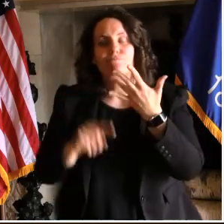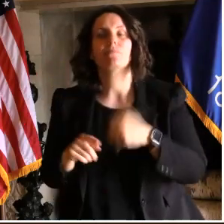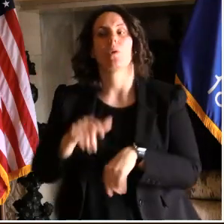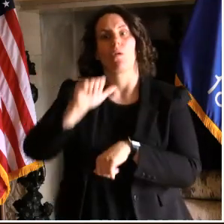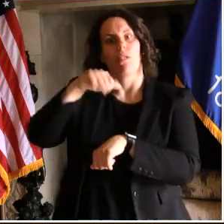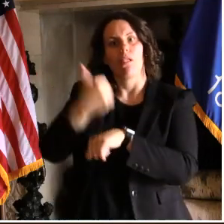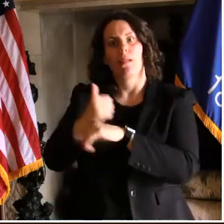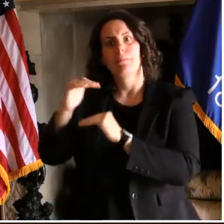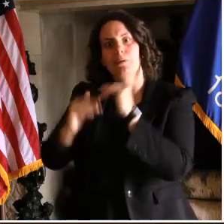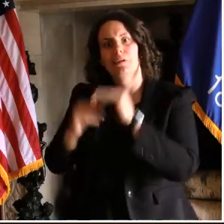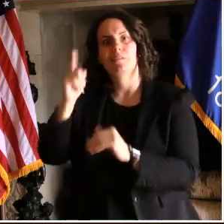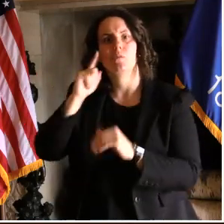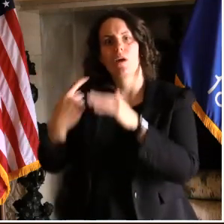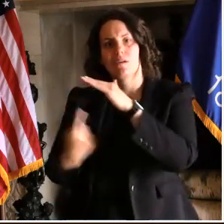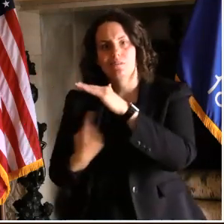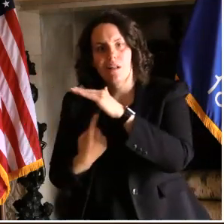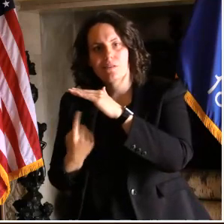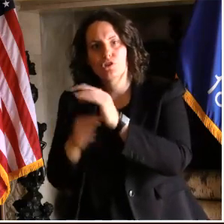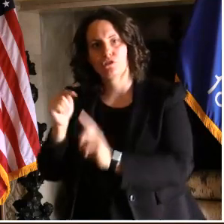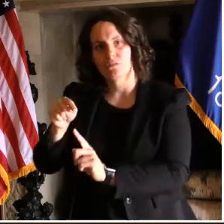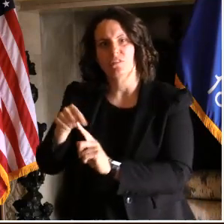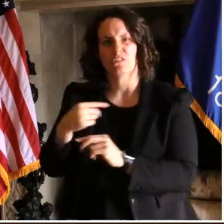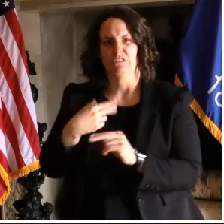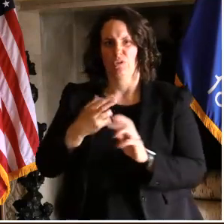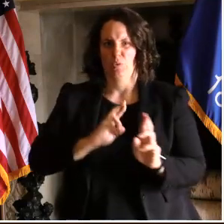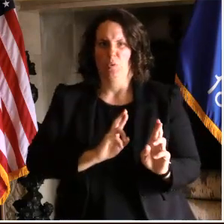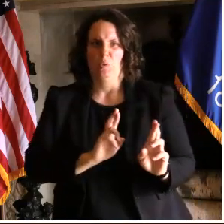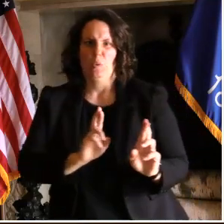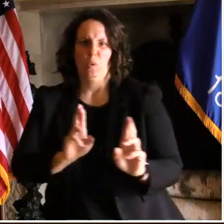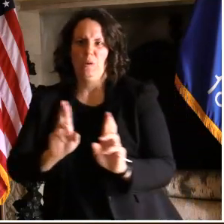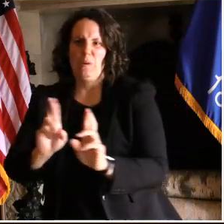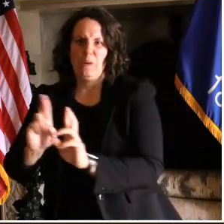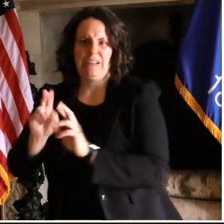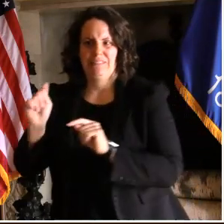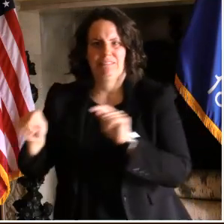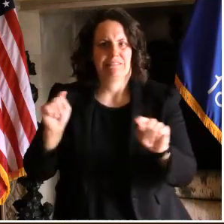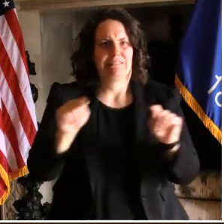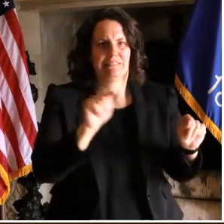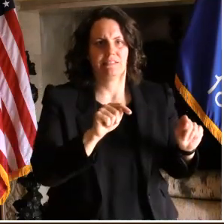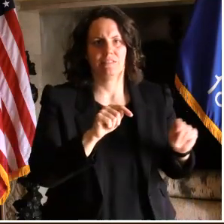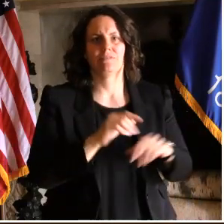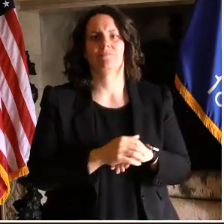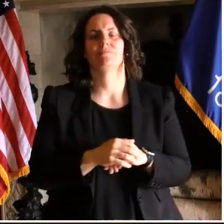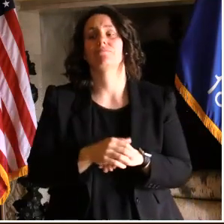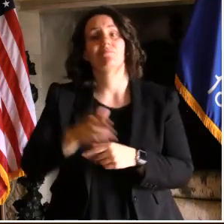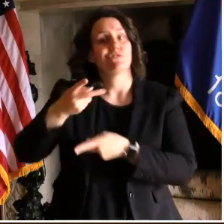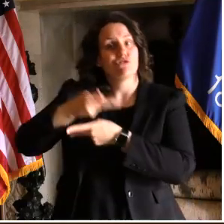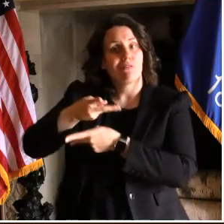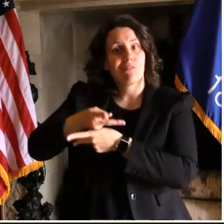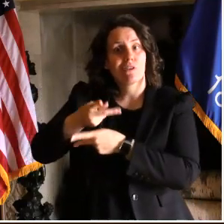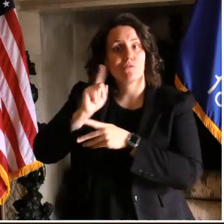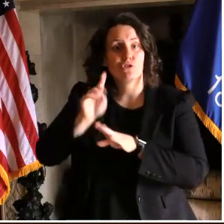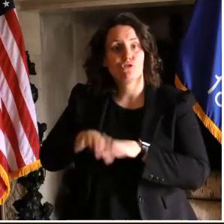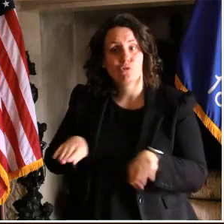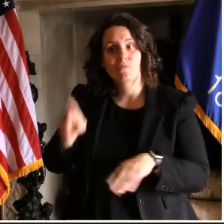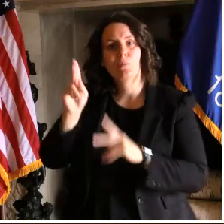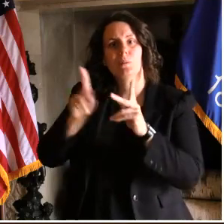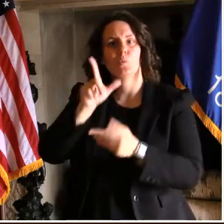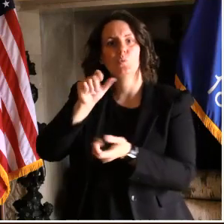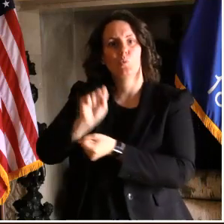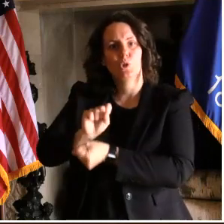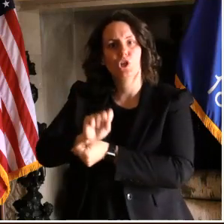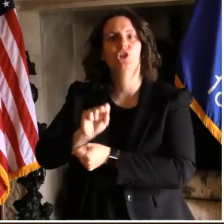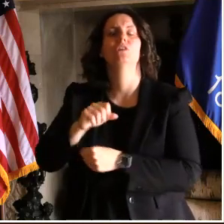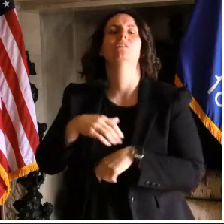worker, child care, and also contacts tracing and surveillance. These task forces will